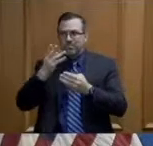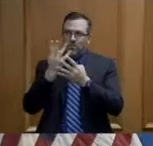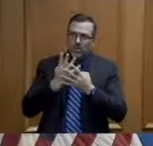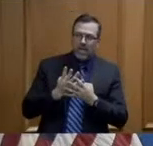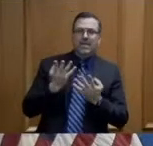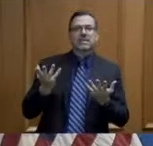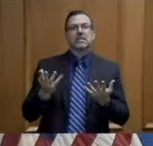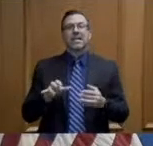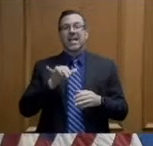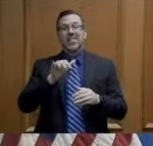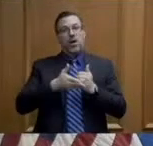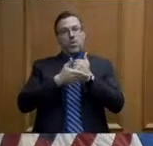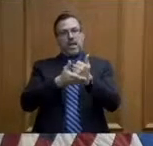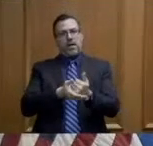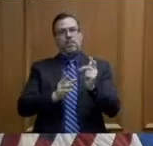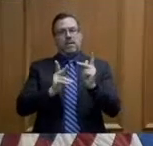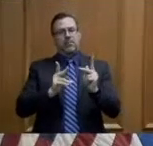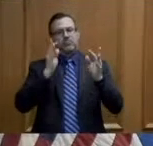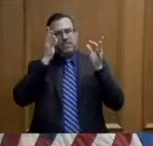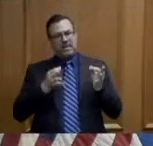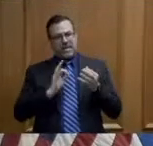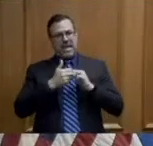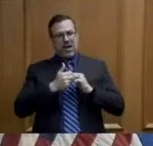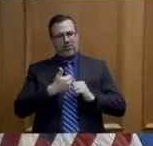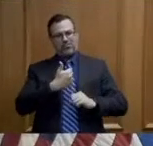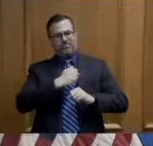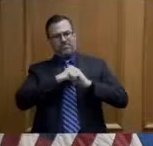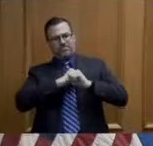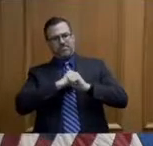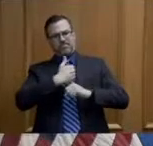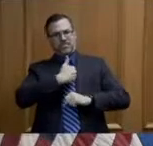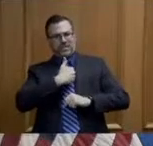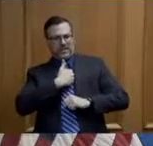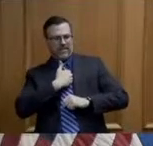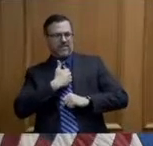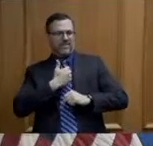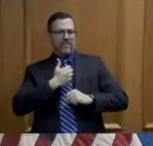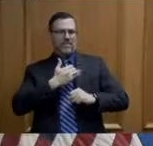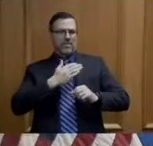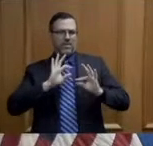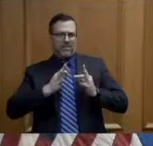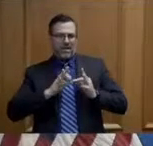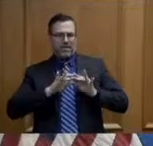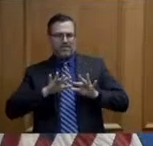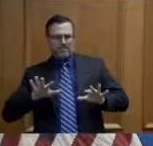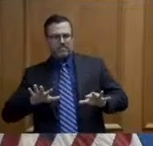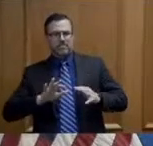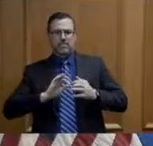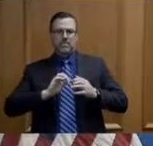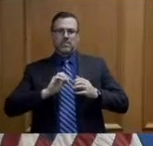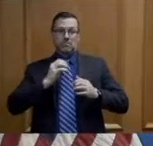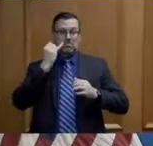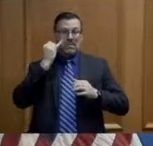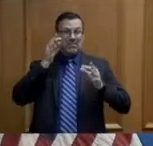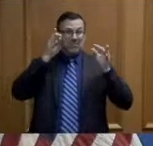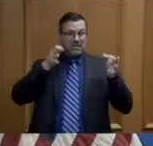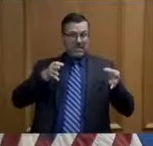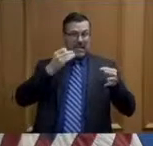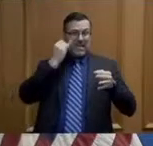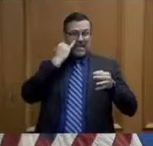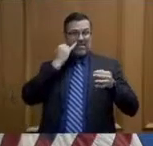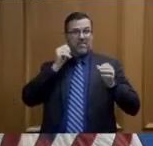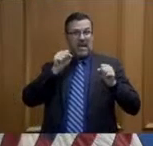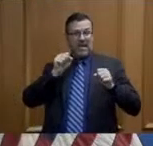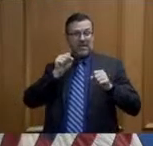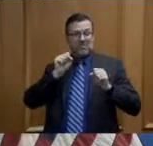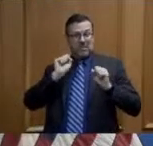decisions around their health as they consider how it is that they will get back into the workforce as we take steps to open